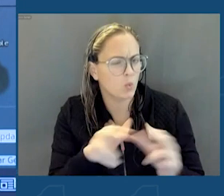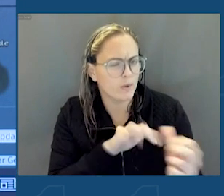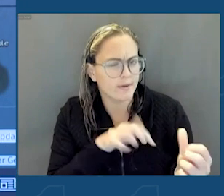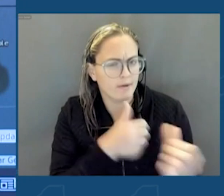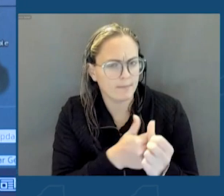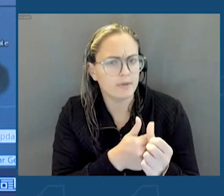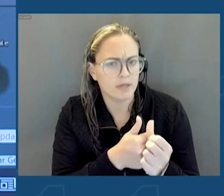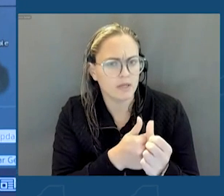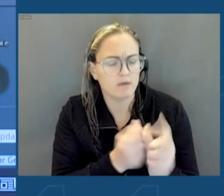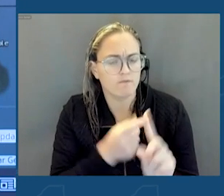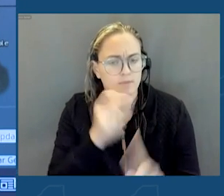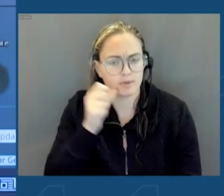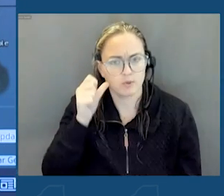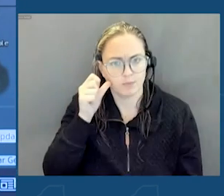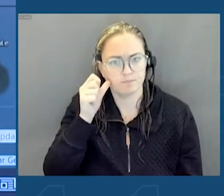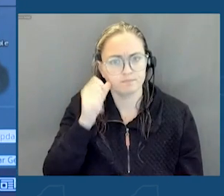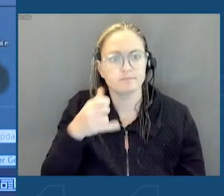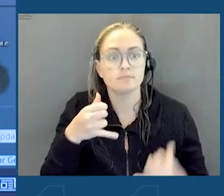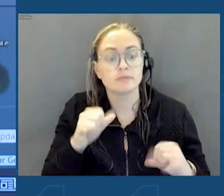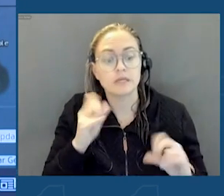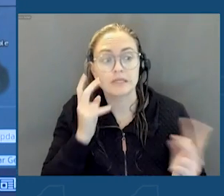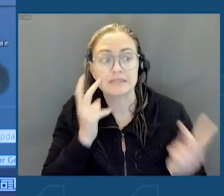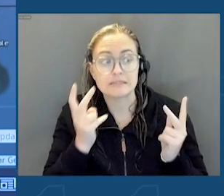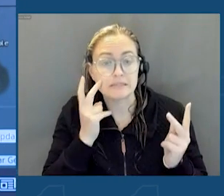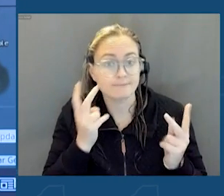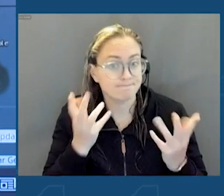update yesterday. We are still seeing